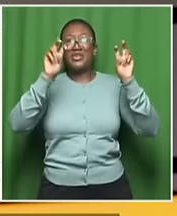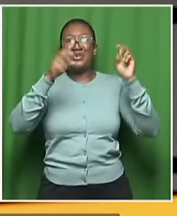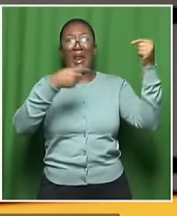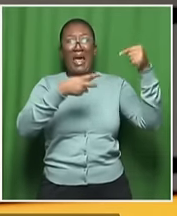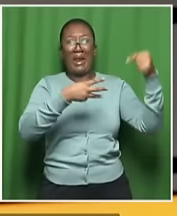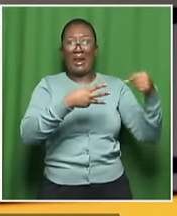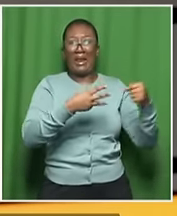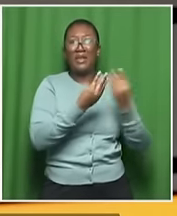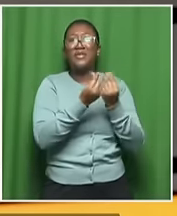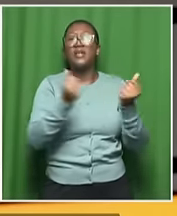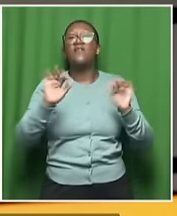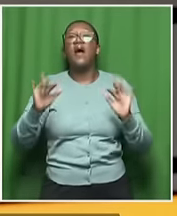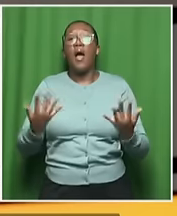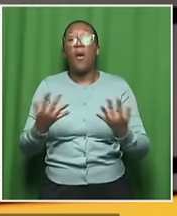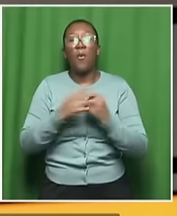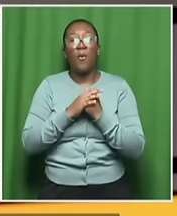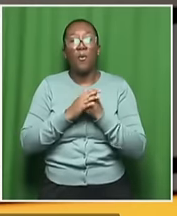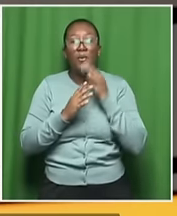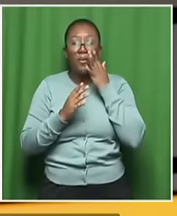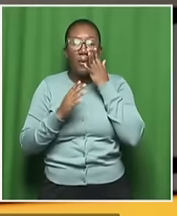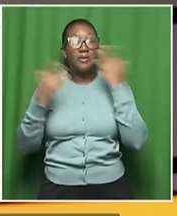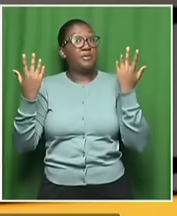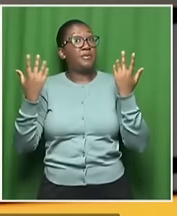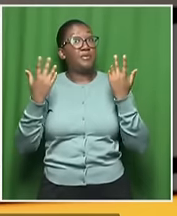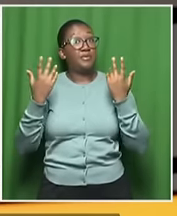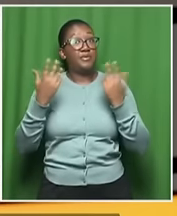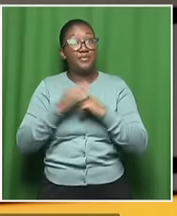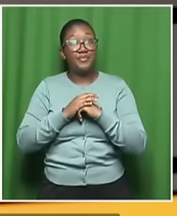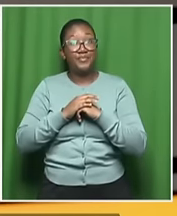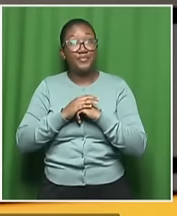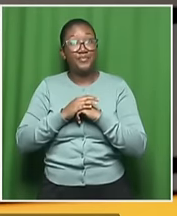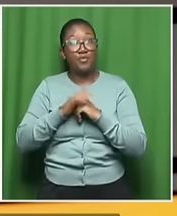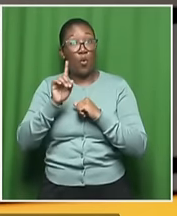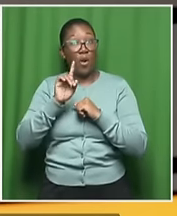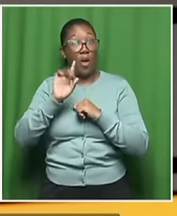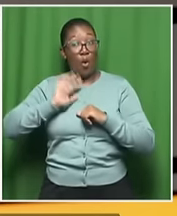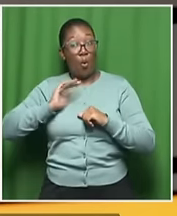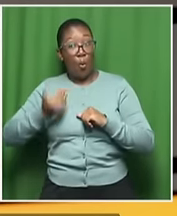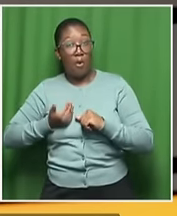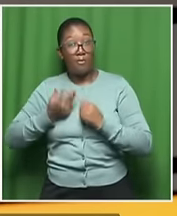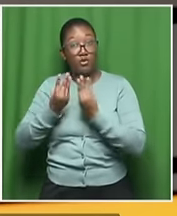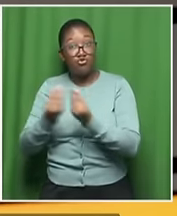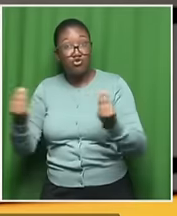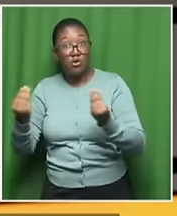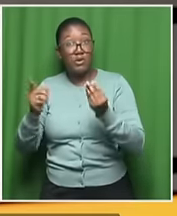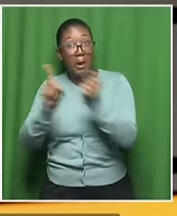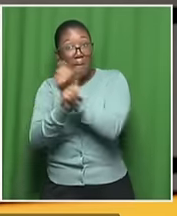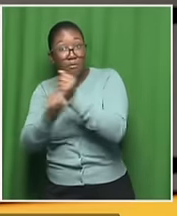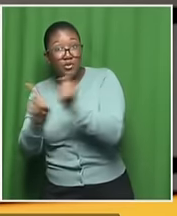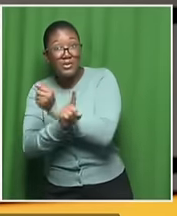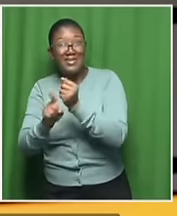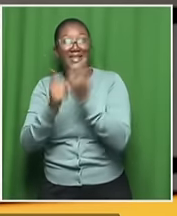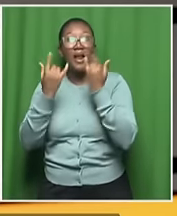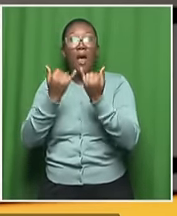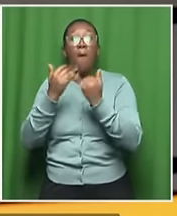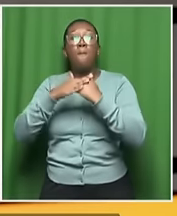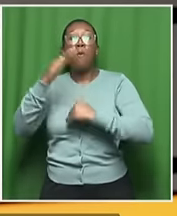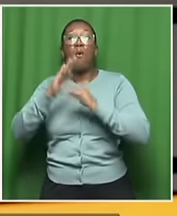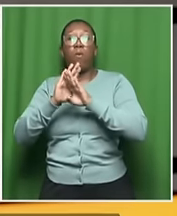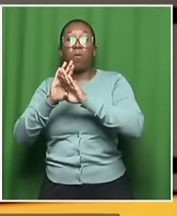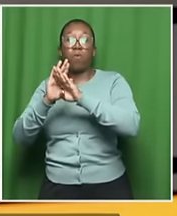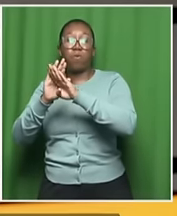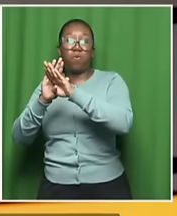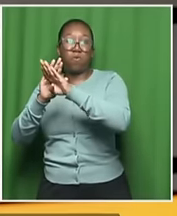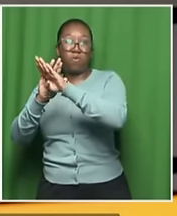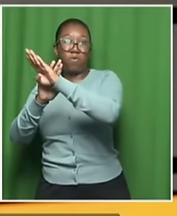address it, for instance, if we talk about violence against women and children, there's an increase. Why? What are we